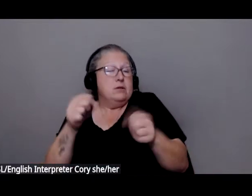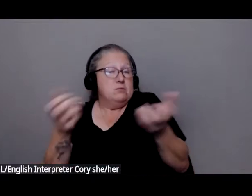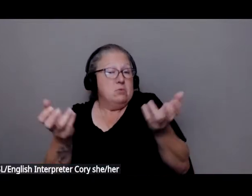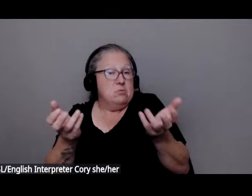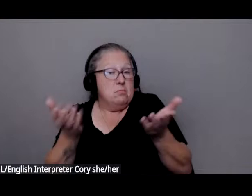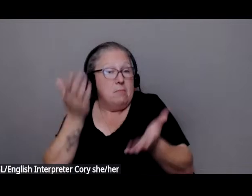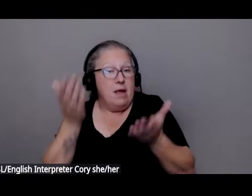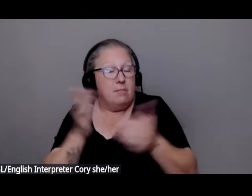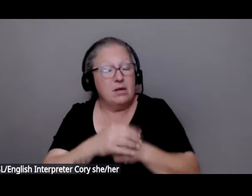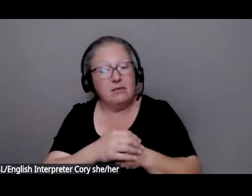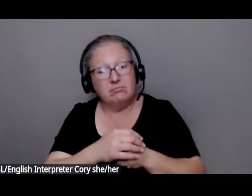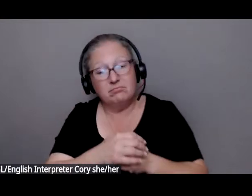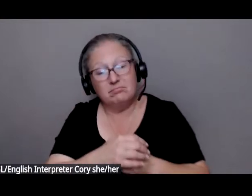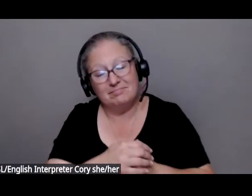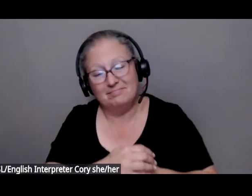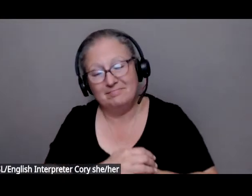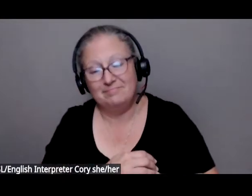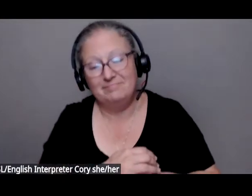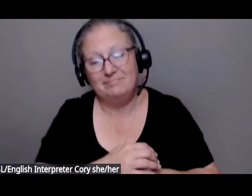Maybe.